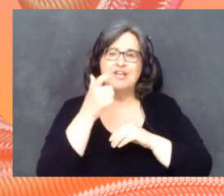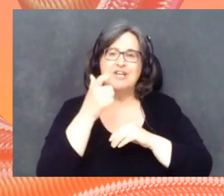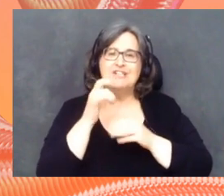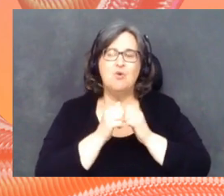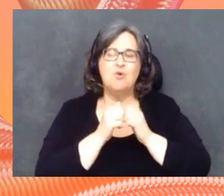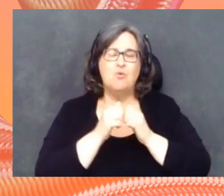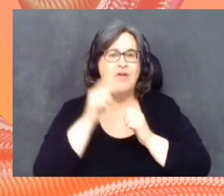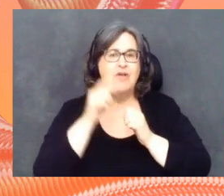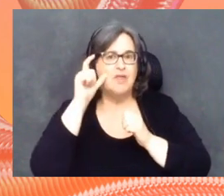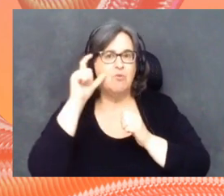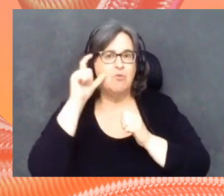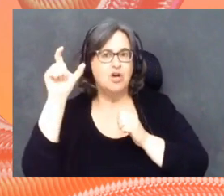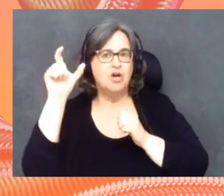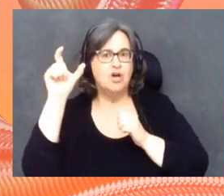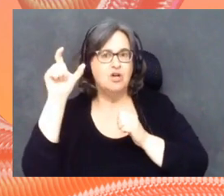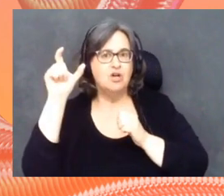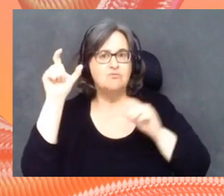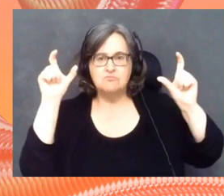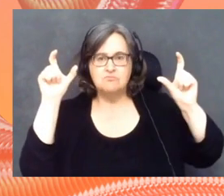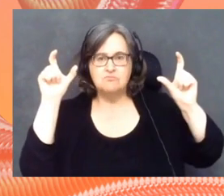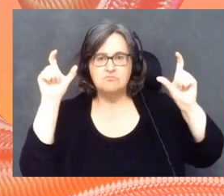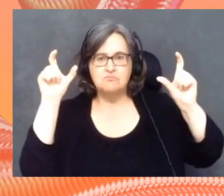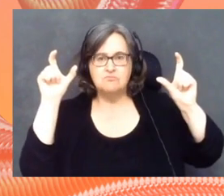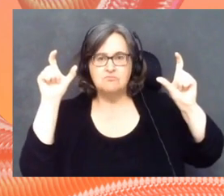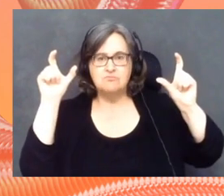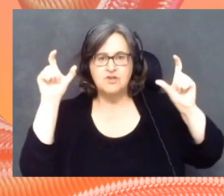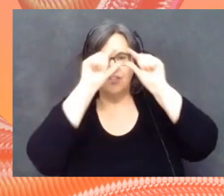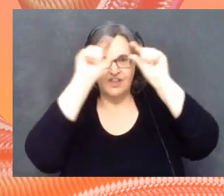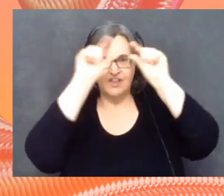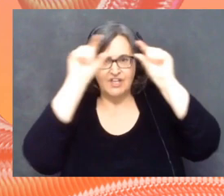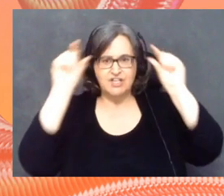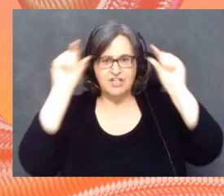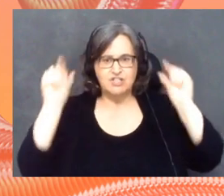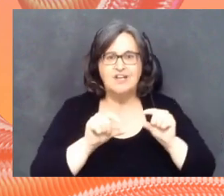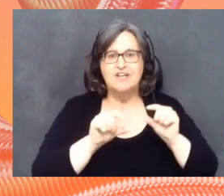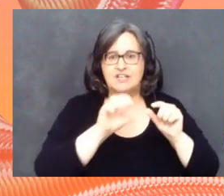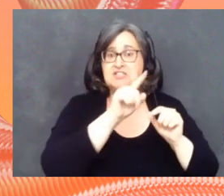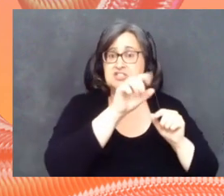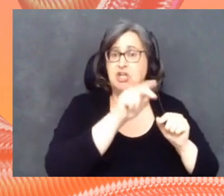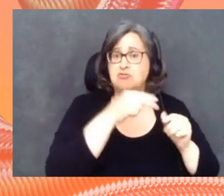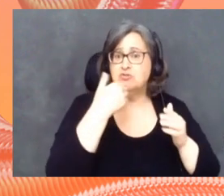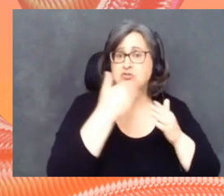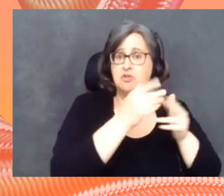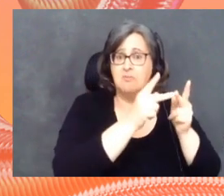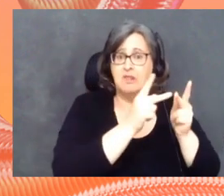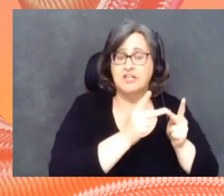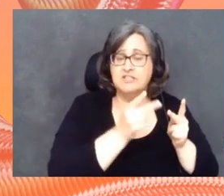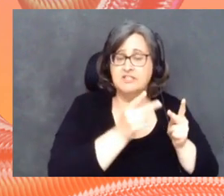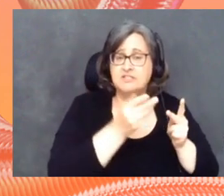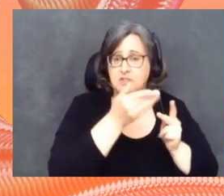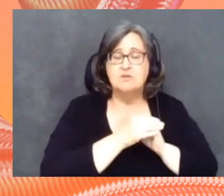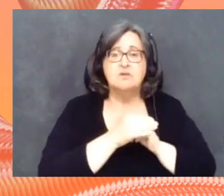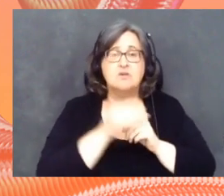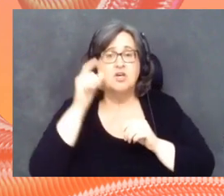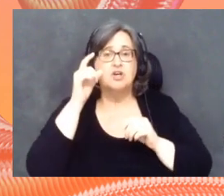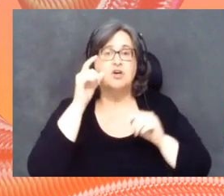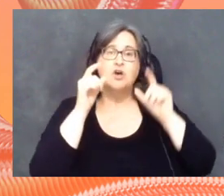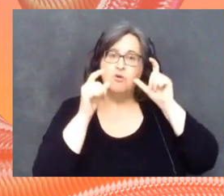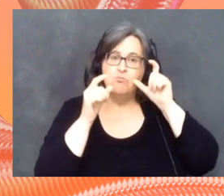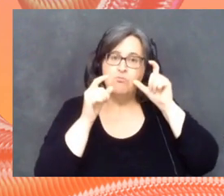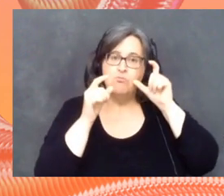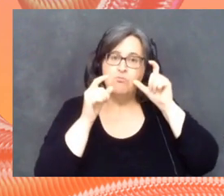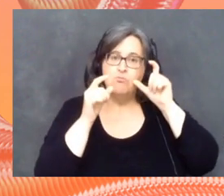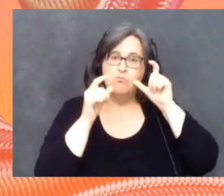moon and because this is a day chart, Saturn's actually in pretty good shape here. And so moon Saturn can sometimes